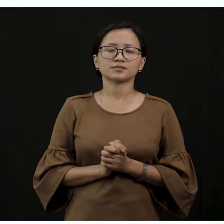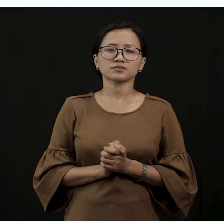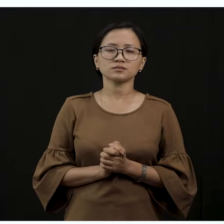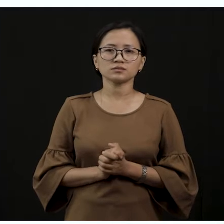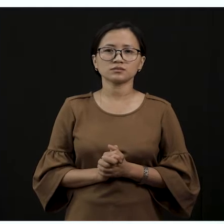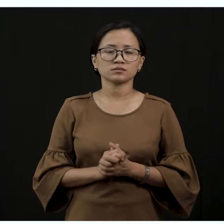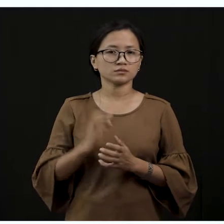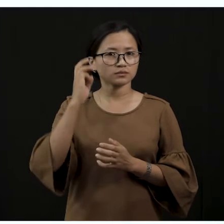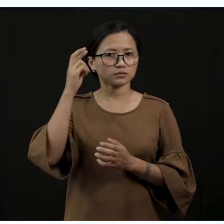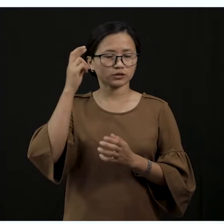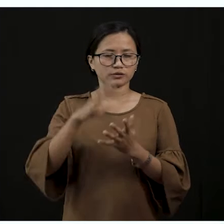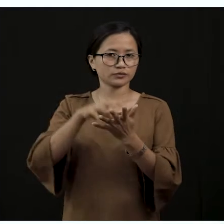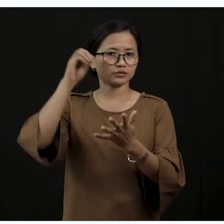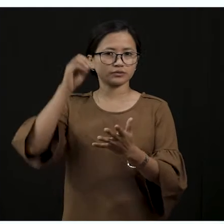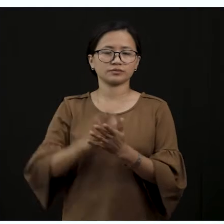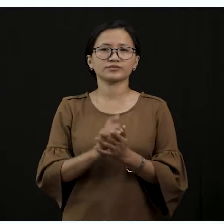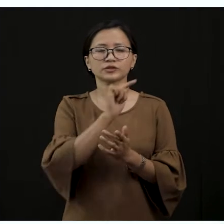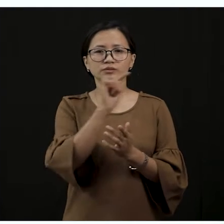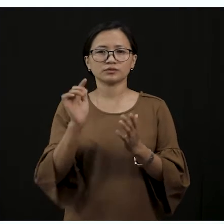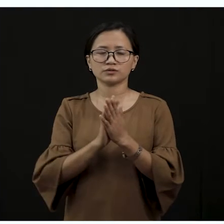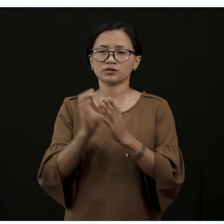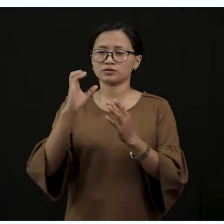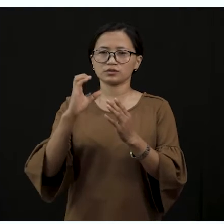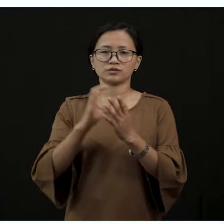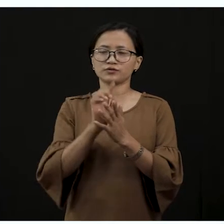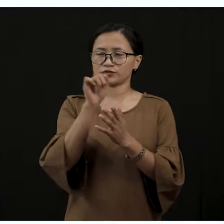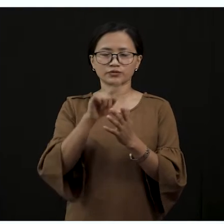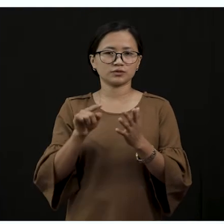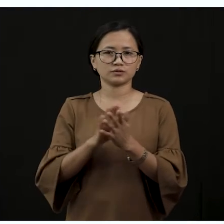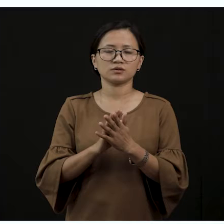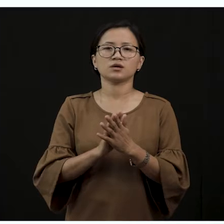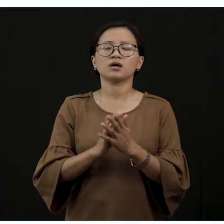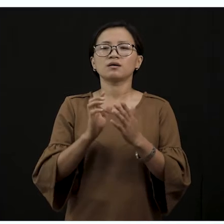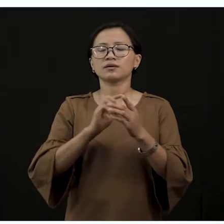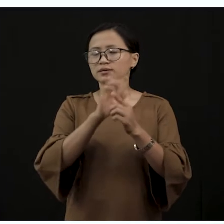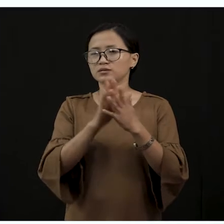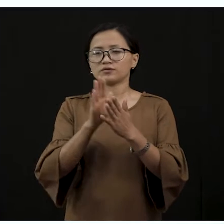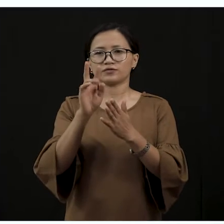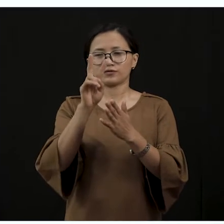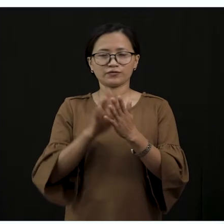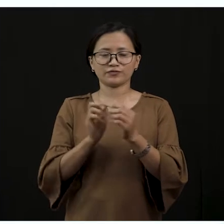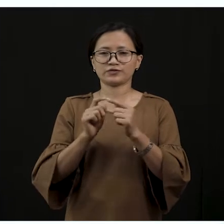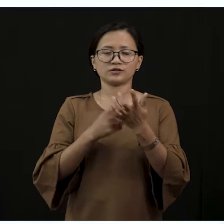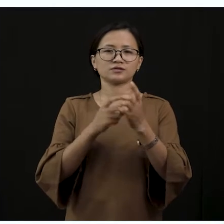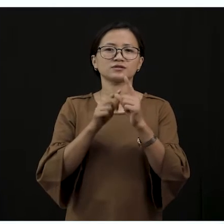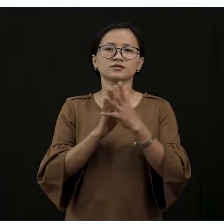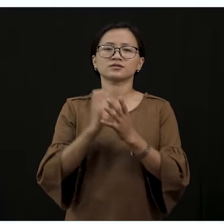to recognize and draw straight, curved, horizontal, vertical